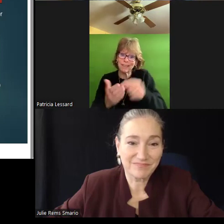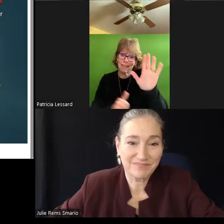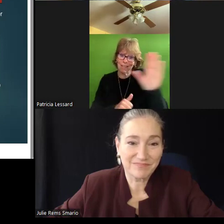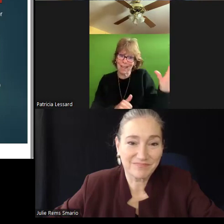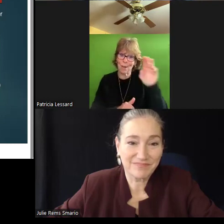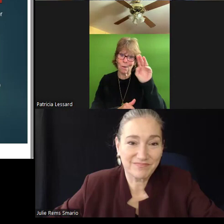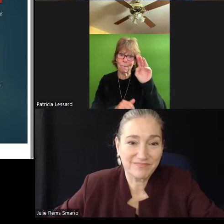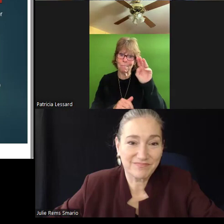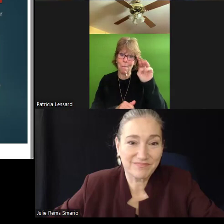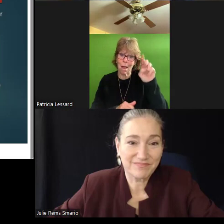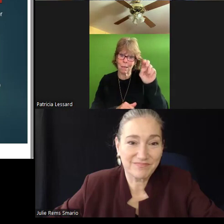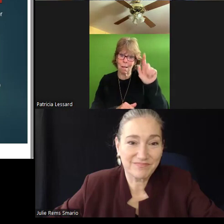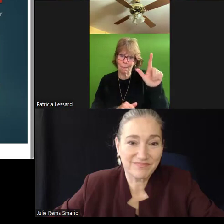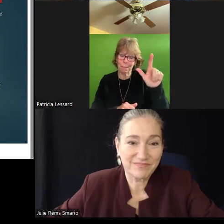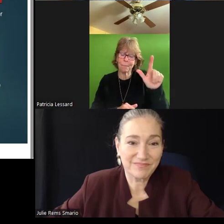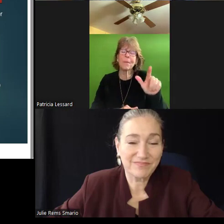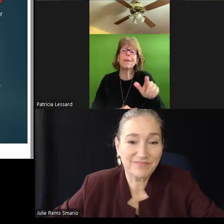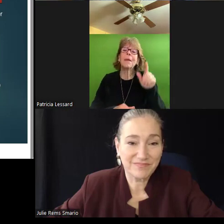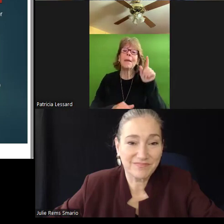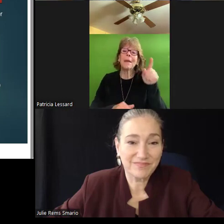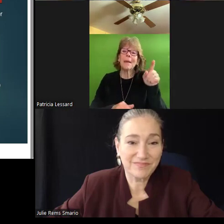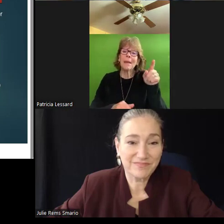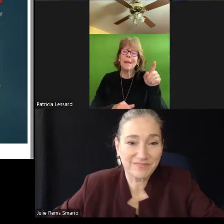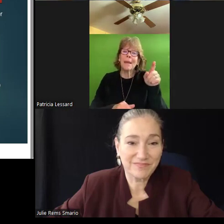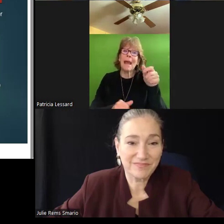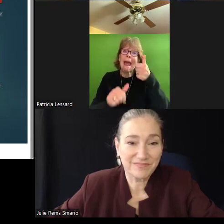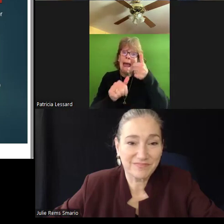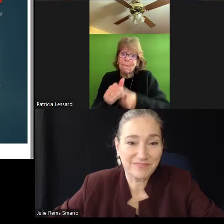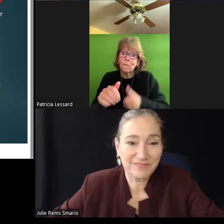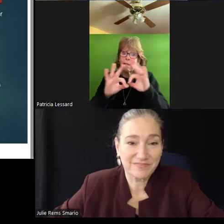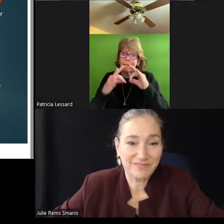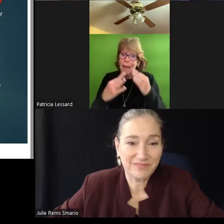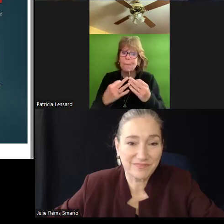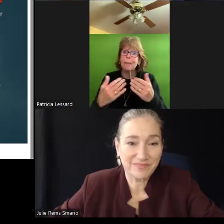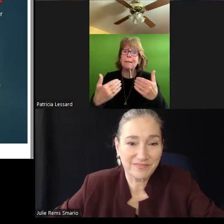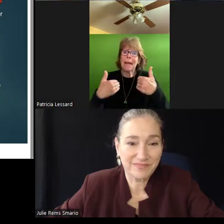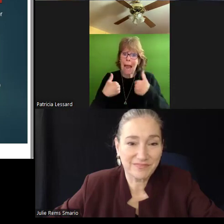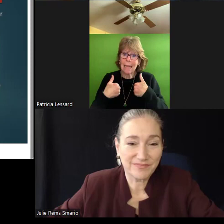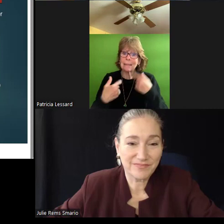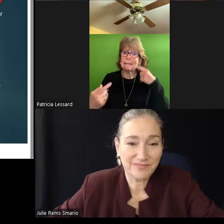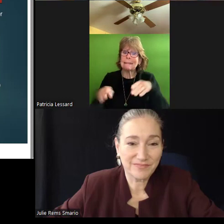family that has a child who's identified